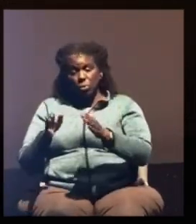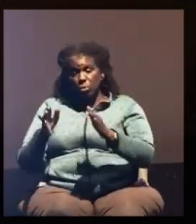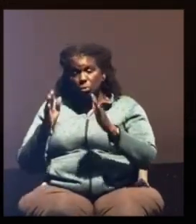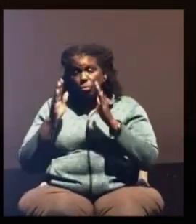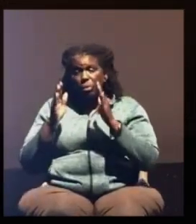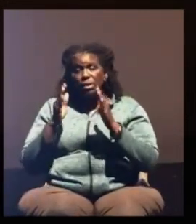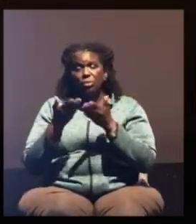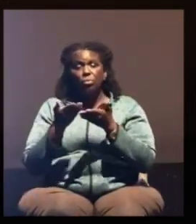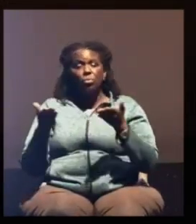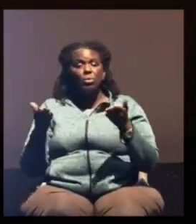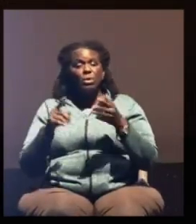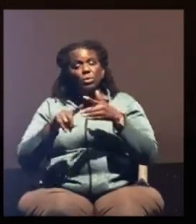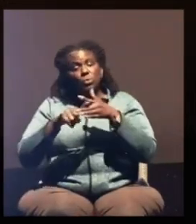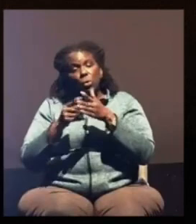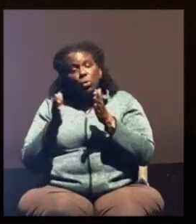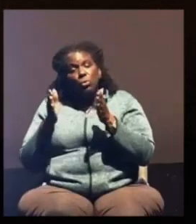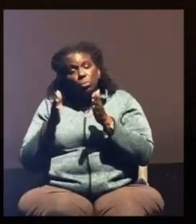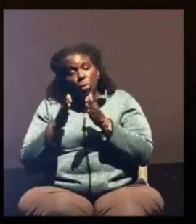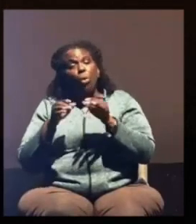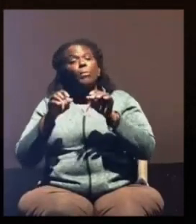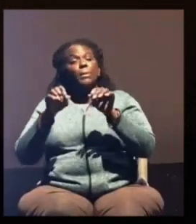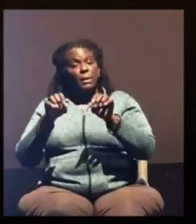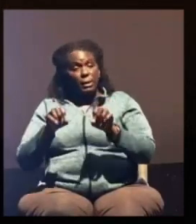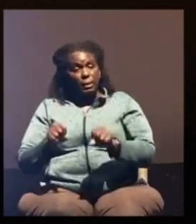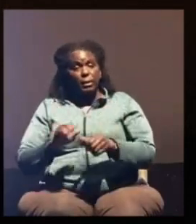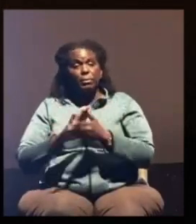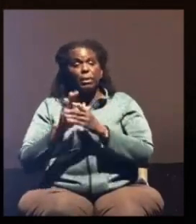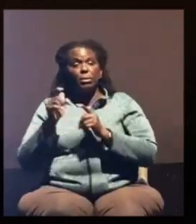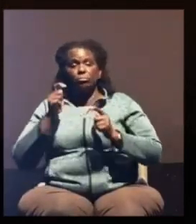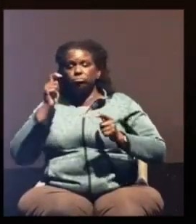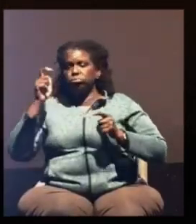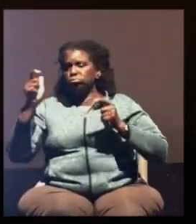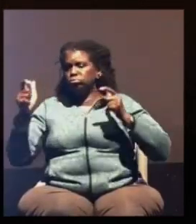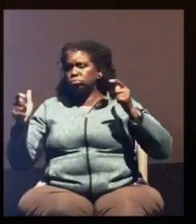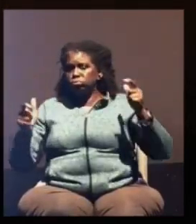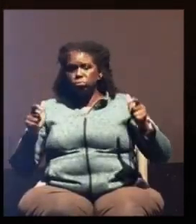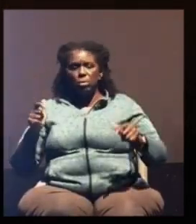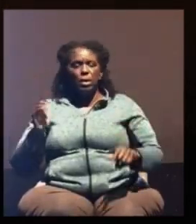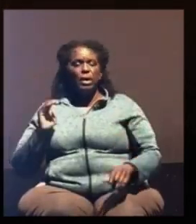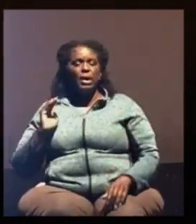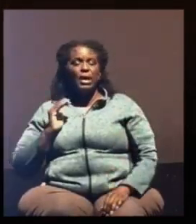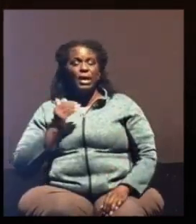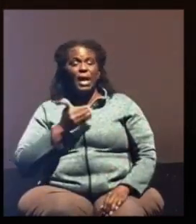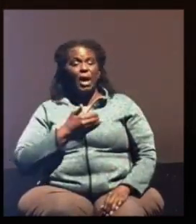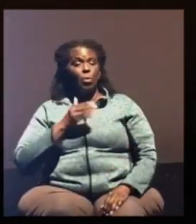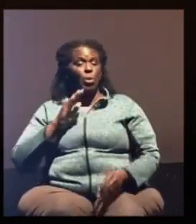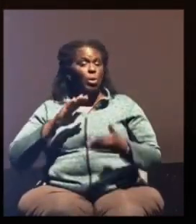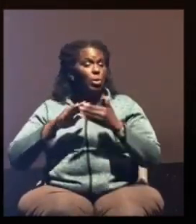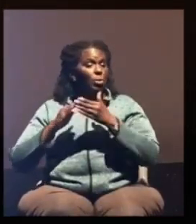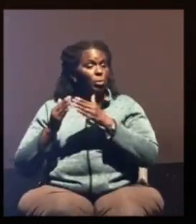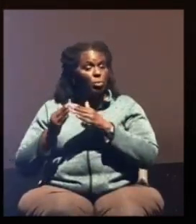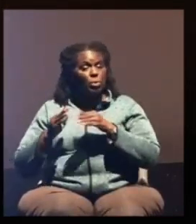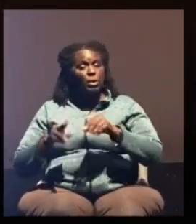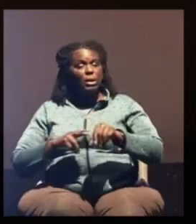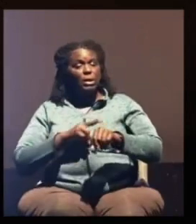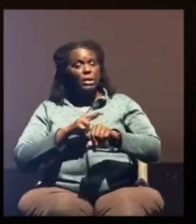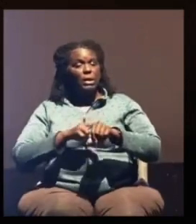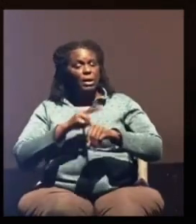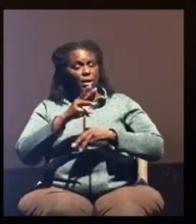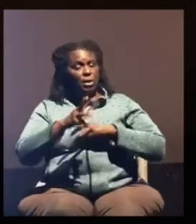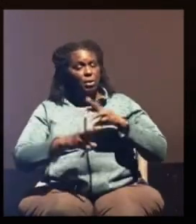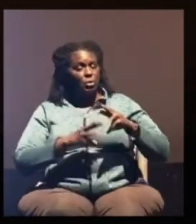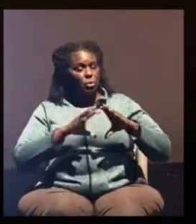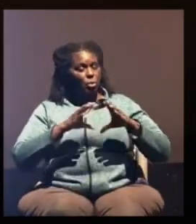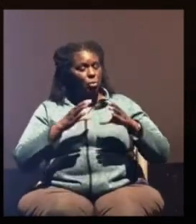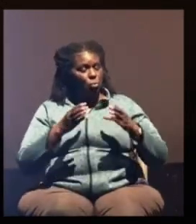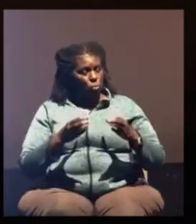be very big in the future of our communities, the future of our nation, the future of our world. So the plan is I'm going to turn the stage over